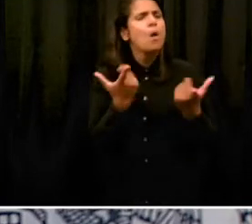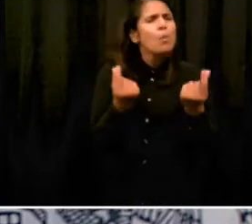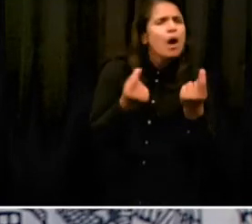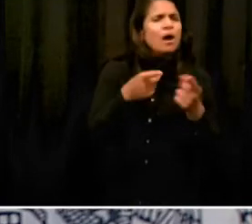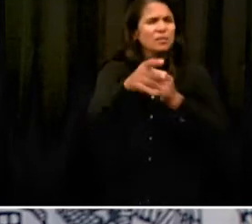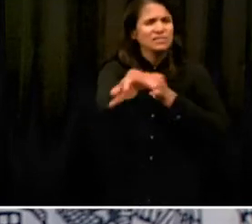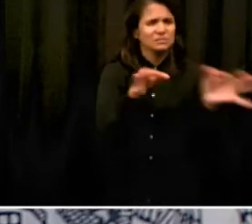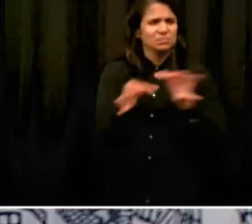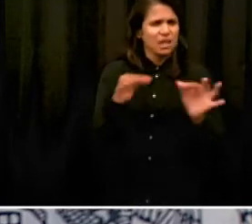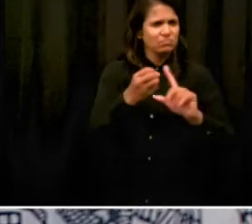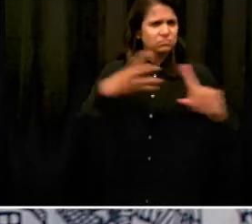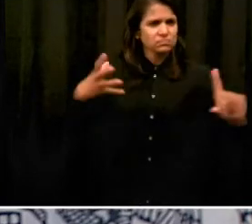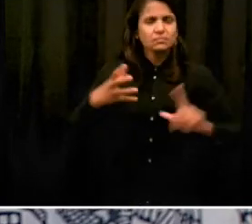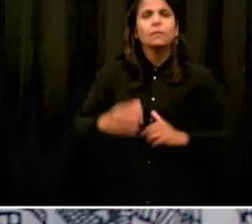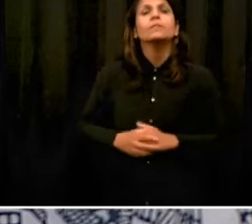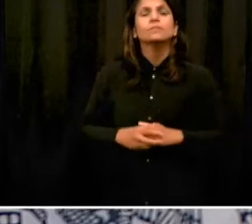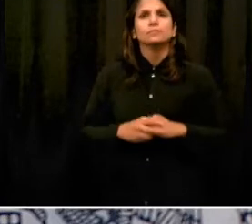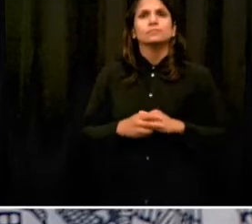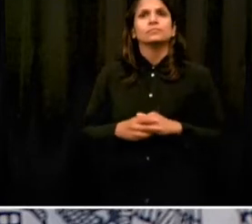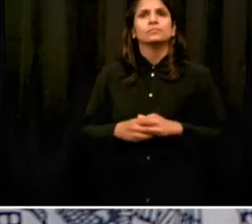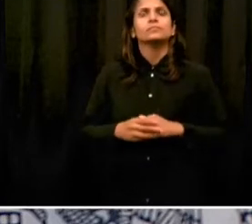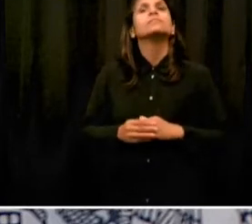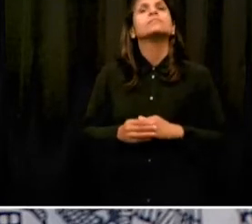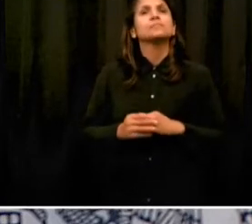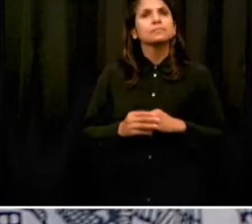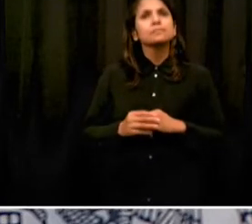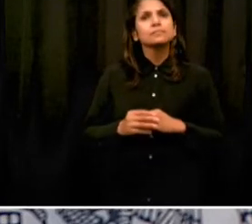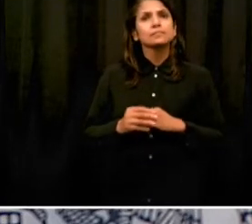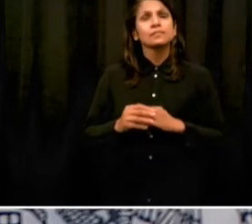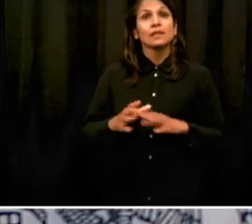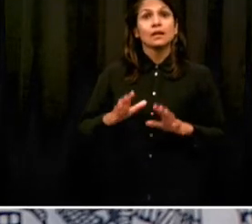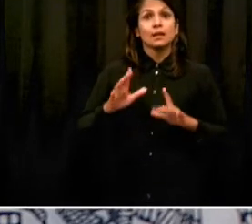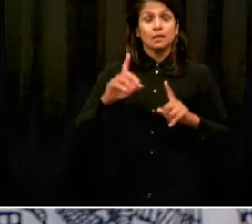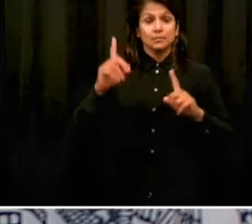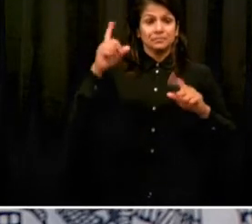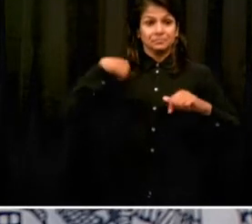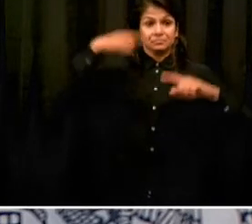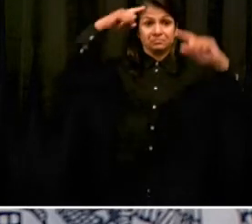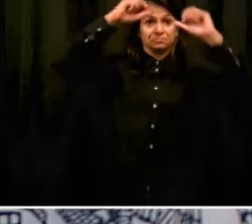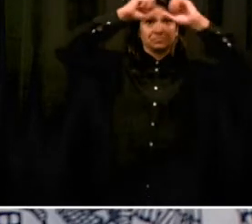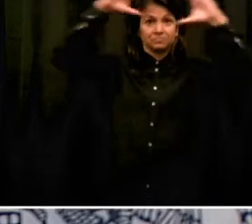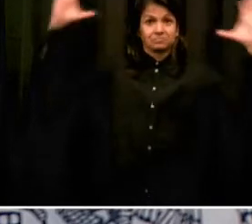here is what the commissioner said. This is something that was worked